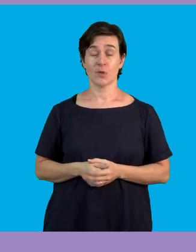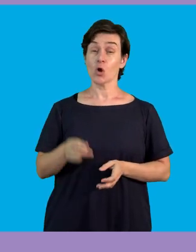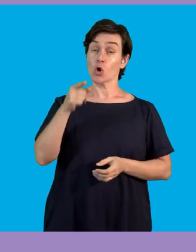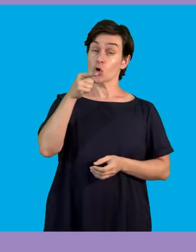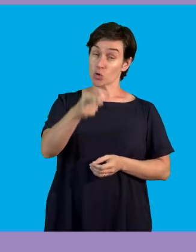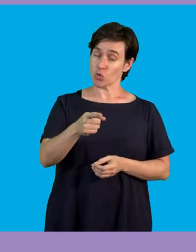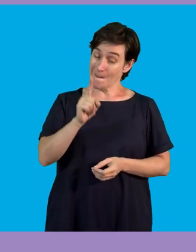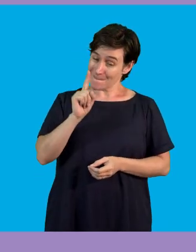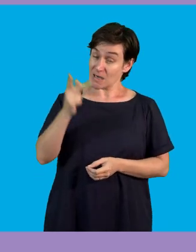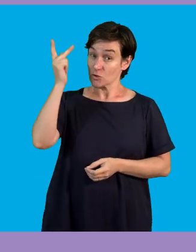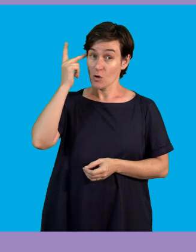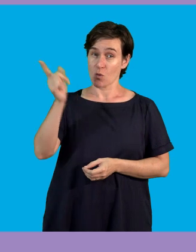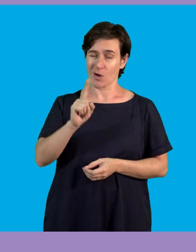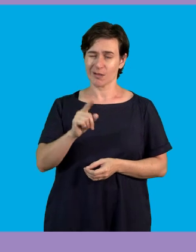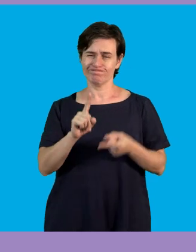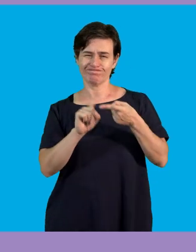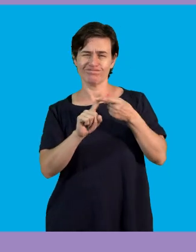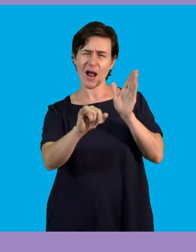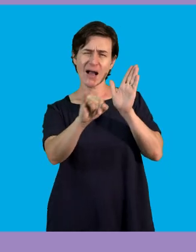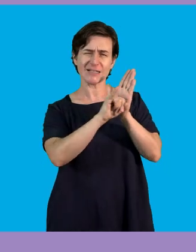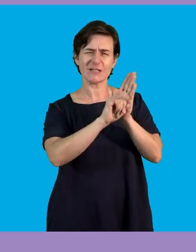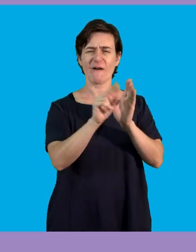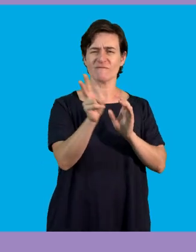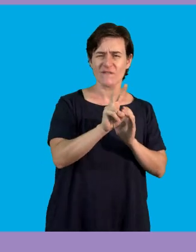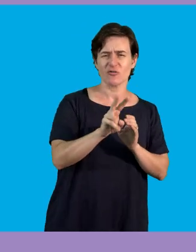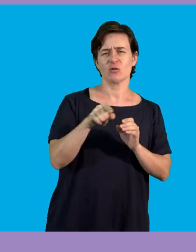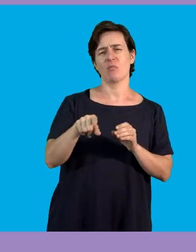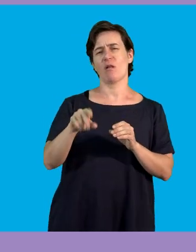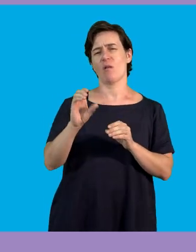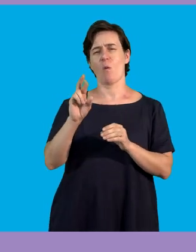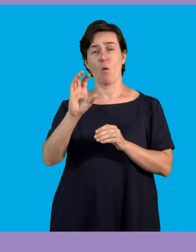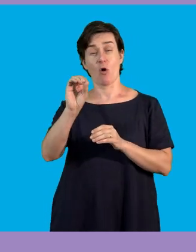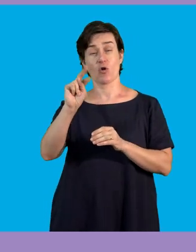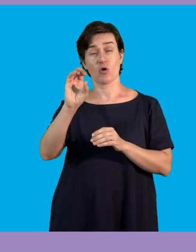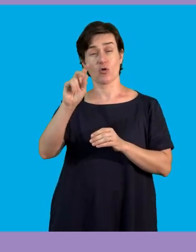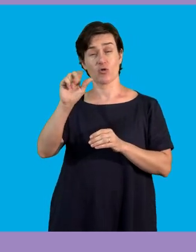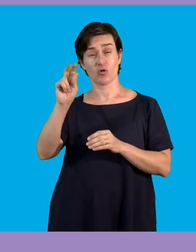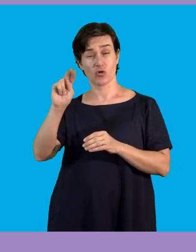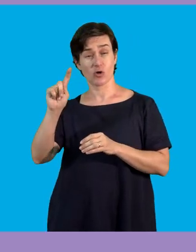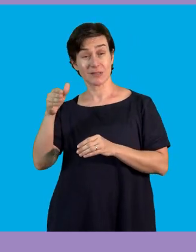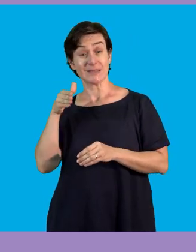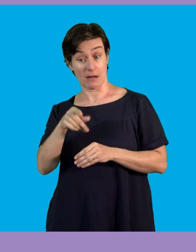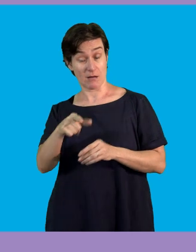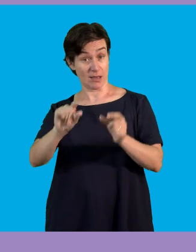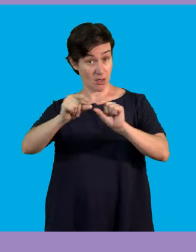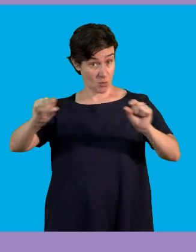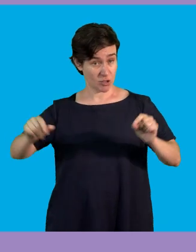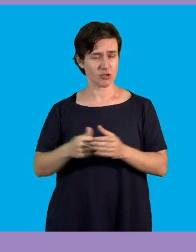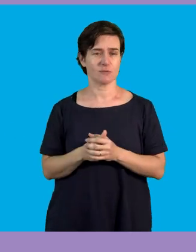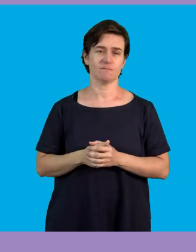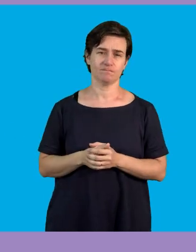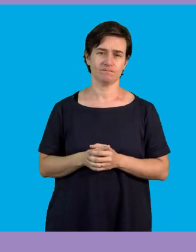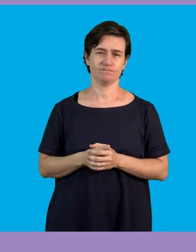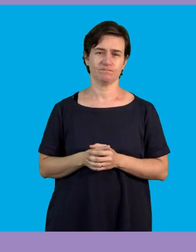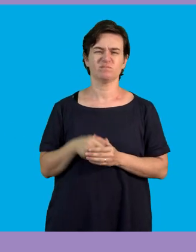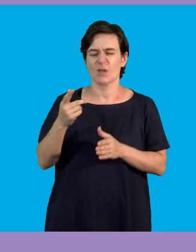By the way, you should be able to identify variables and constants in given formulae and